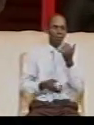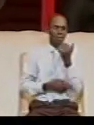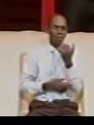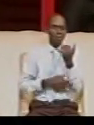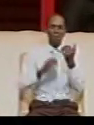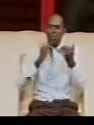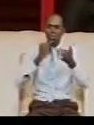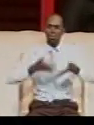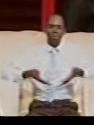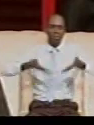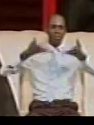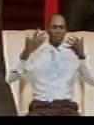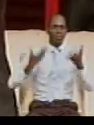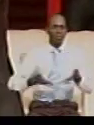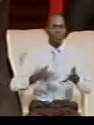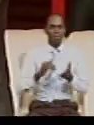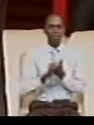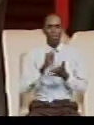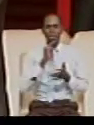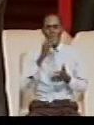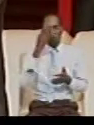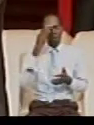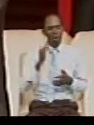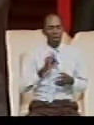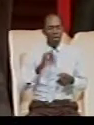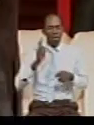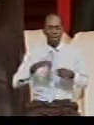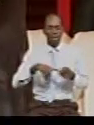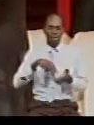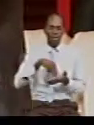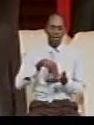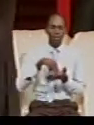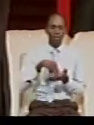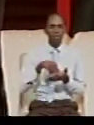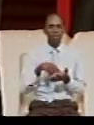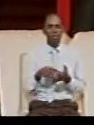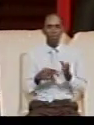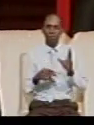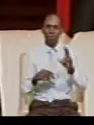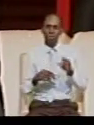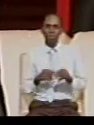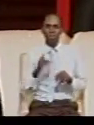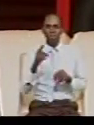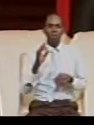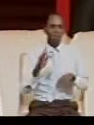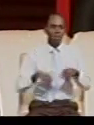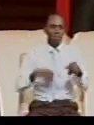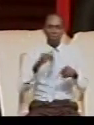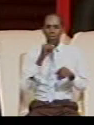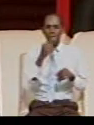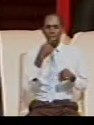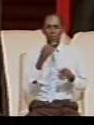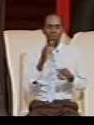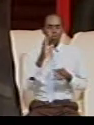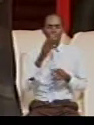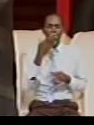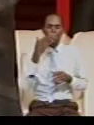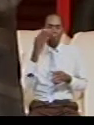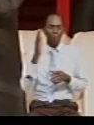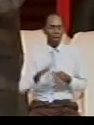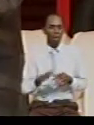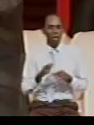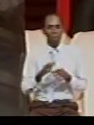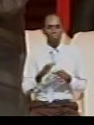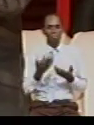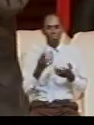My grace is sufficient for thee. You cannot say, my bad habits in the past were